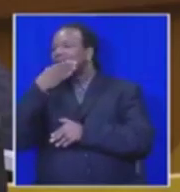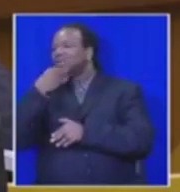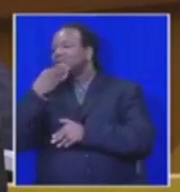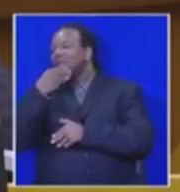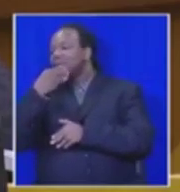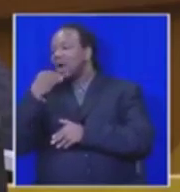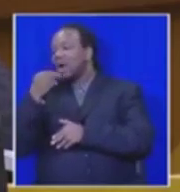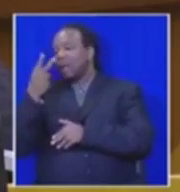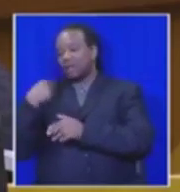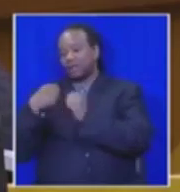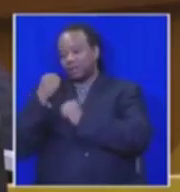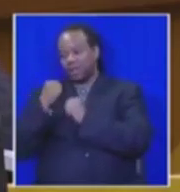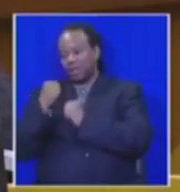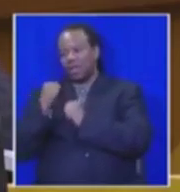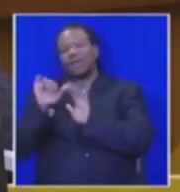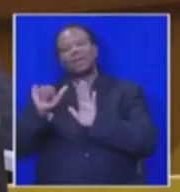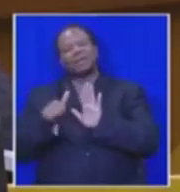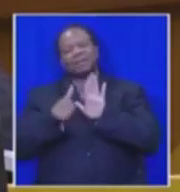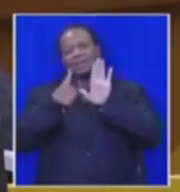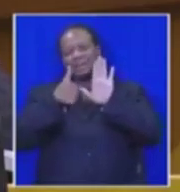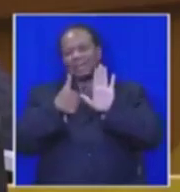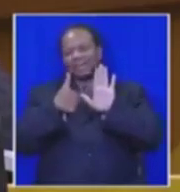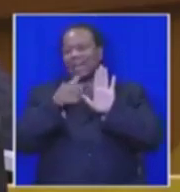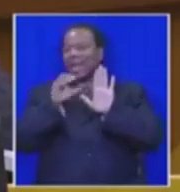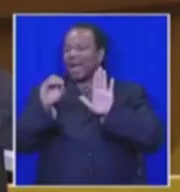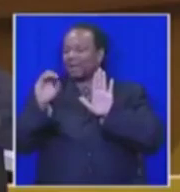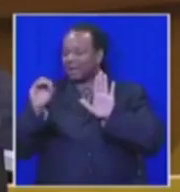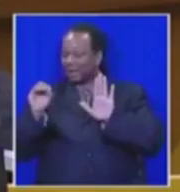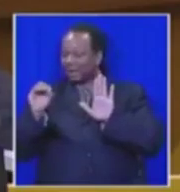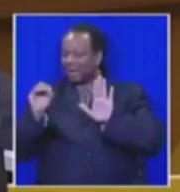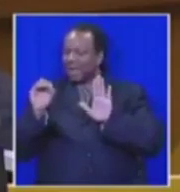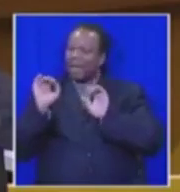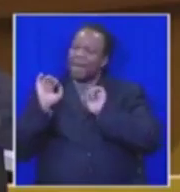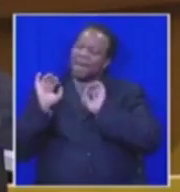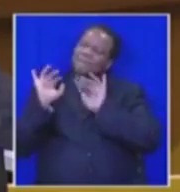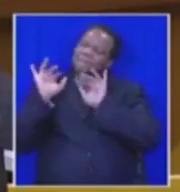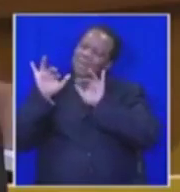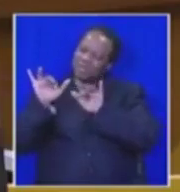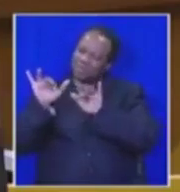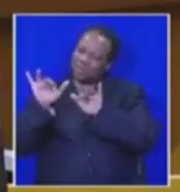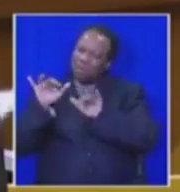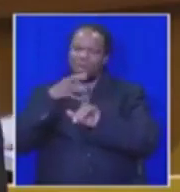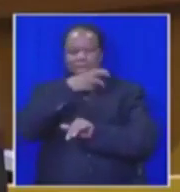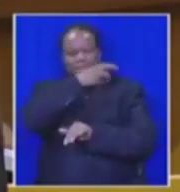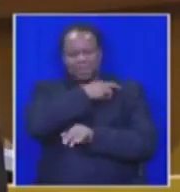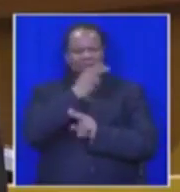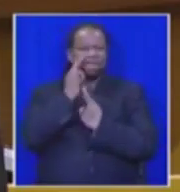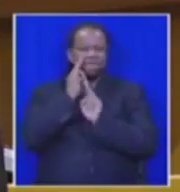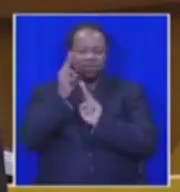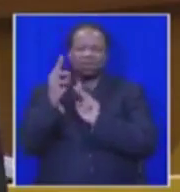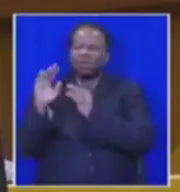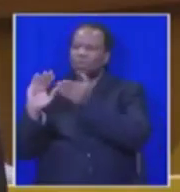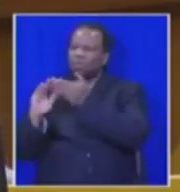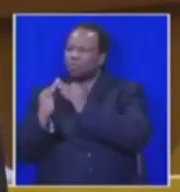over 600 Imbizo events having been undertaken by ministers and deputy